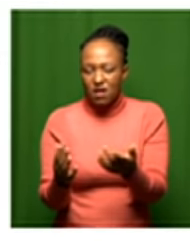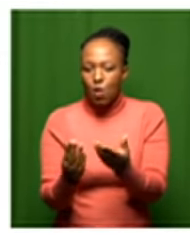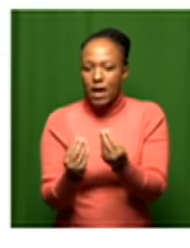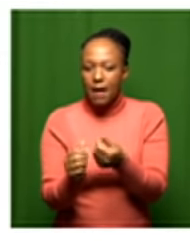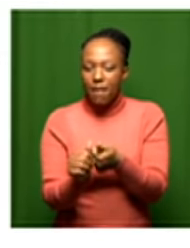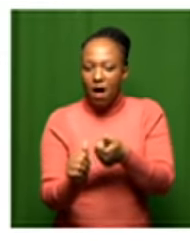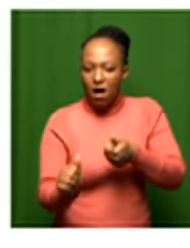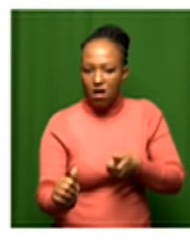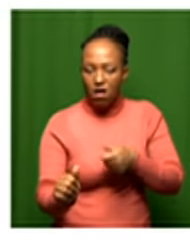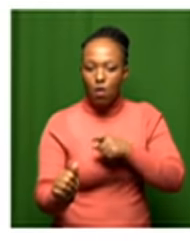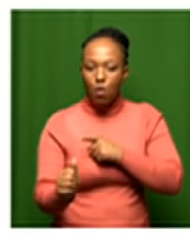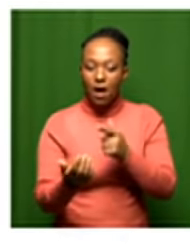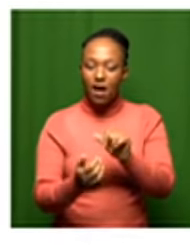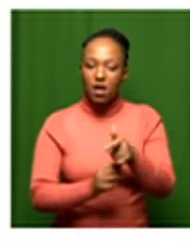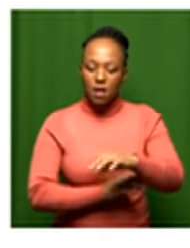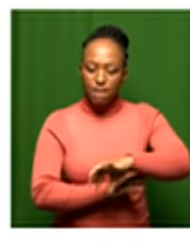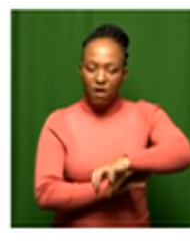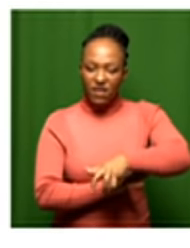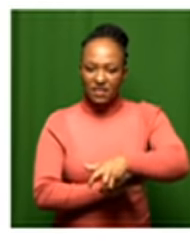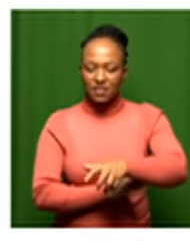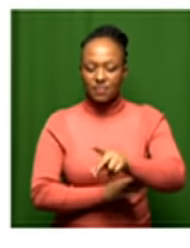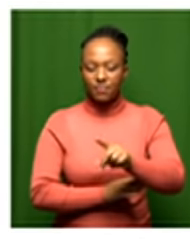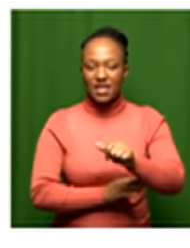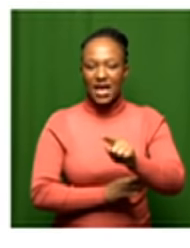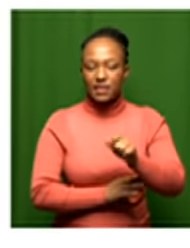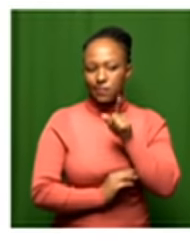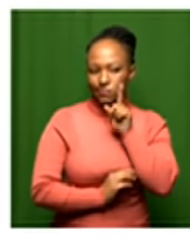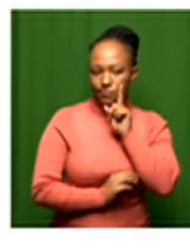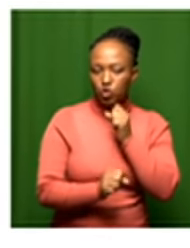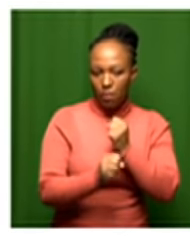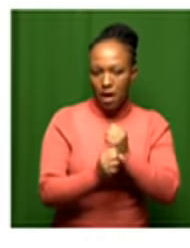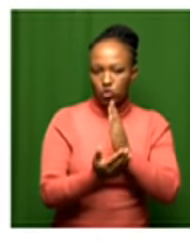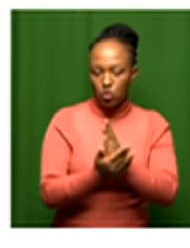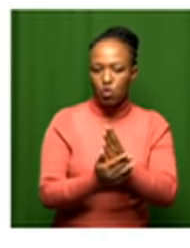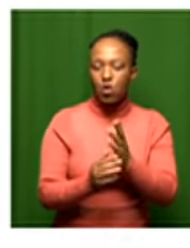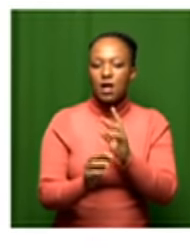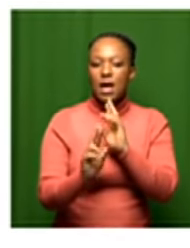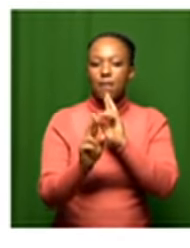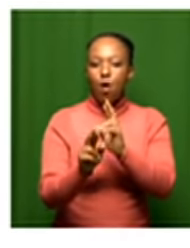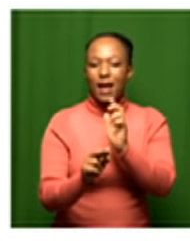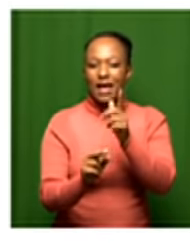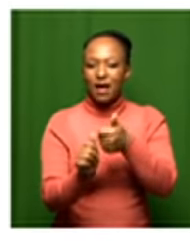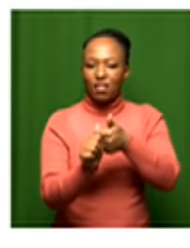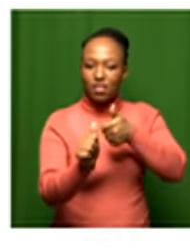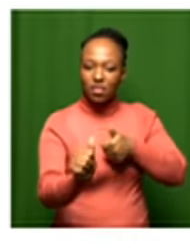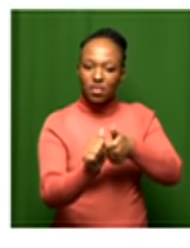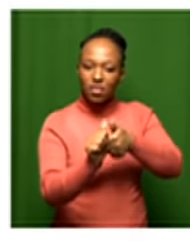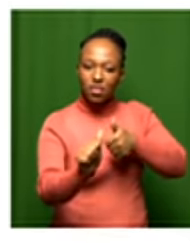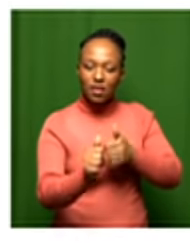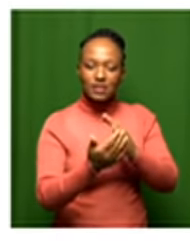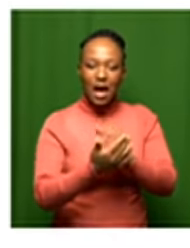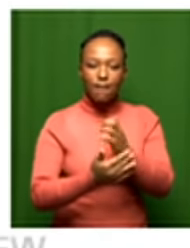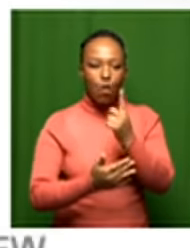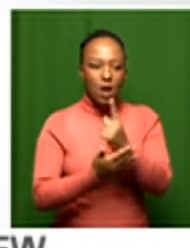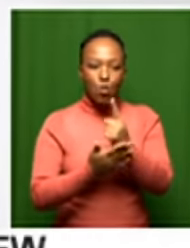many provinces undergoing data verification and maybe reporting a backlog of deaths from weeks or even